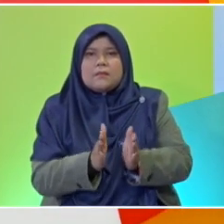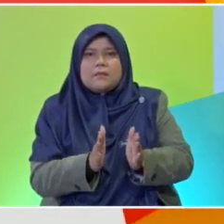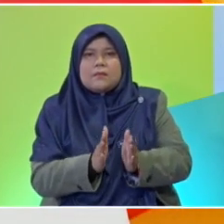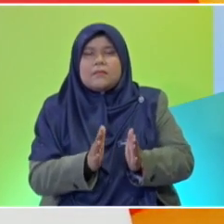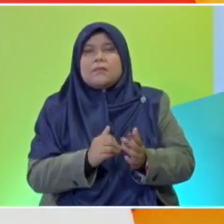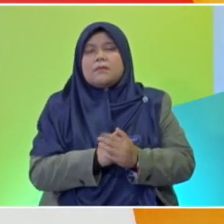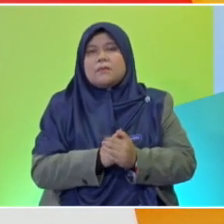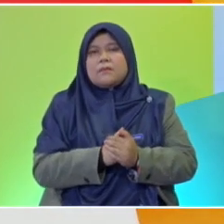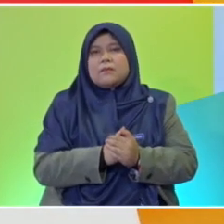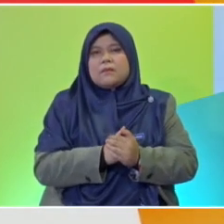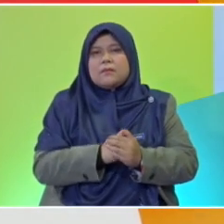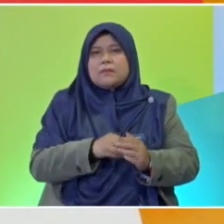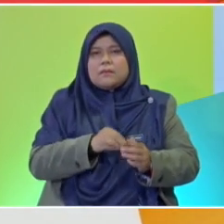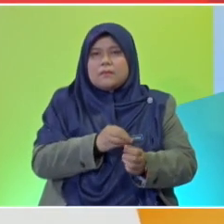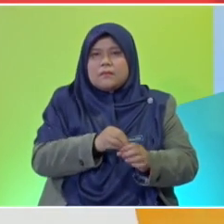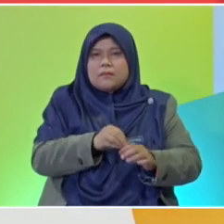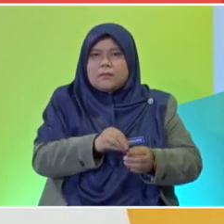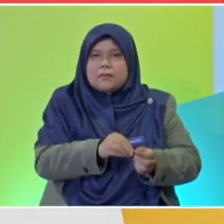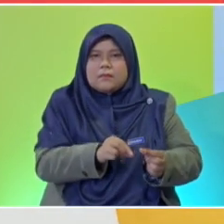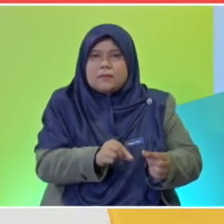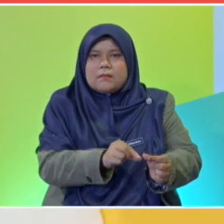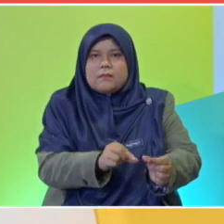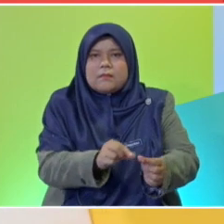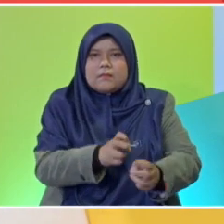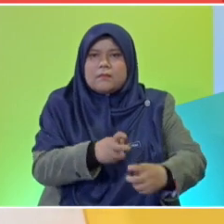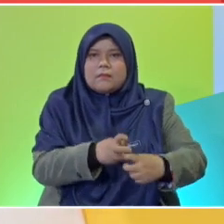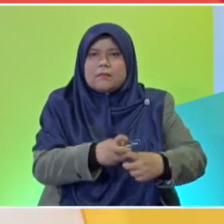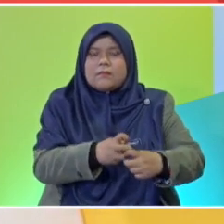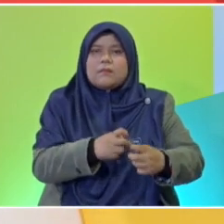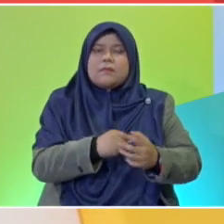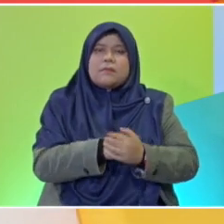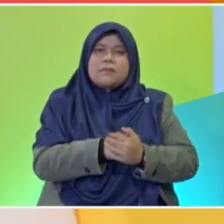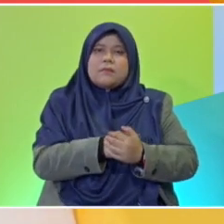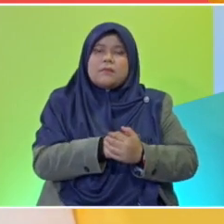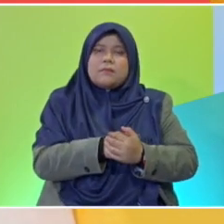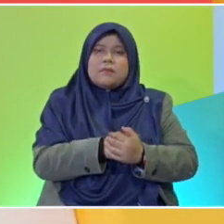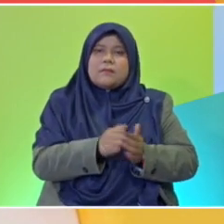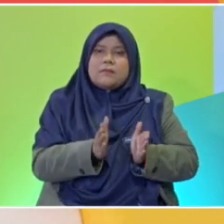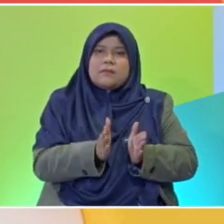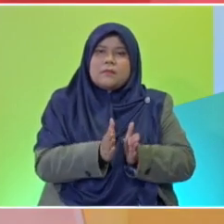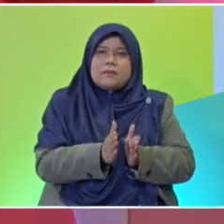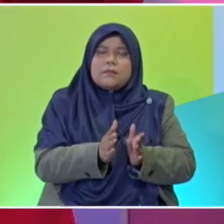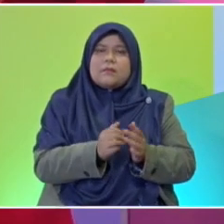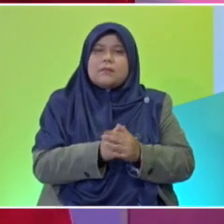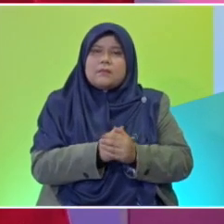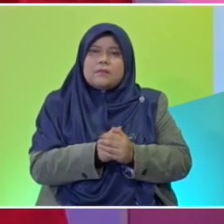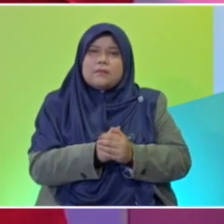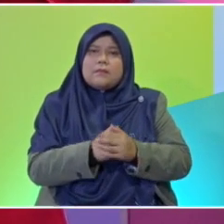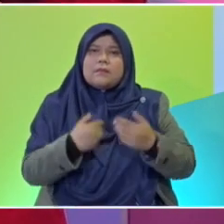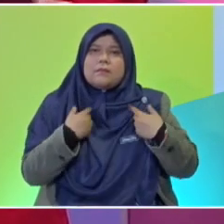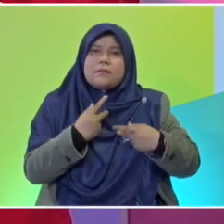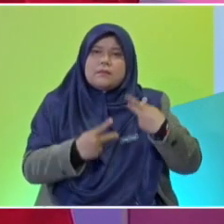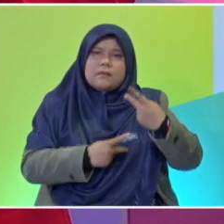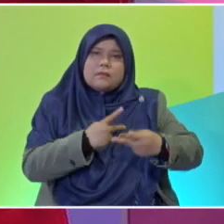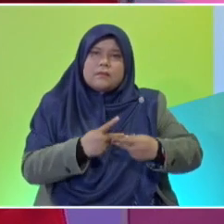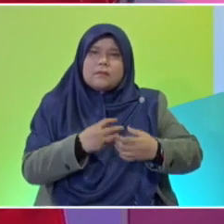happen? Cholesterol comes from food that we eat. Okay. Some parts of our body also produce cholesterol, but just